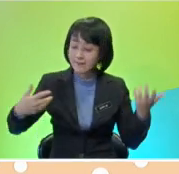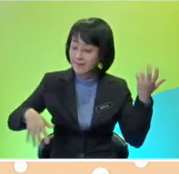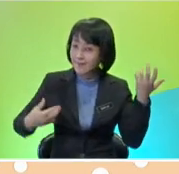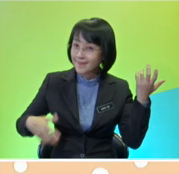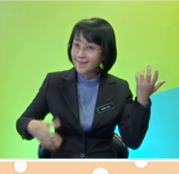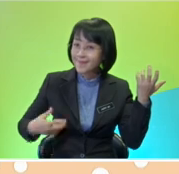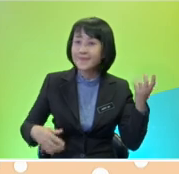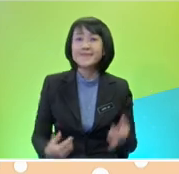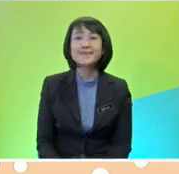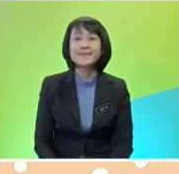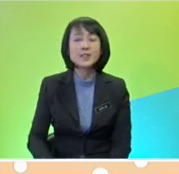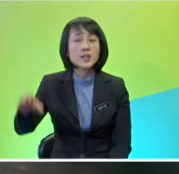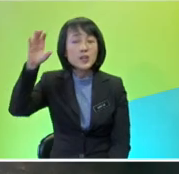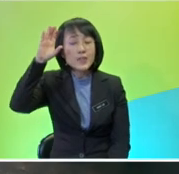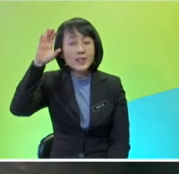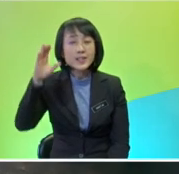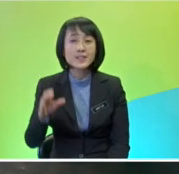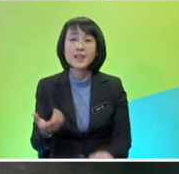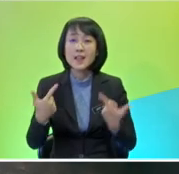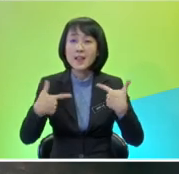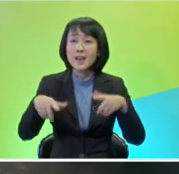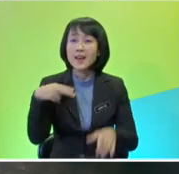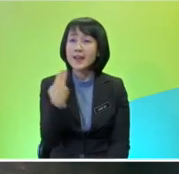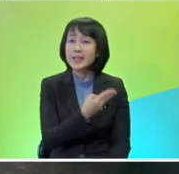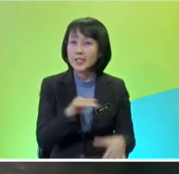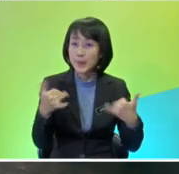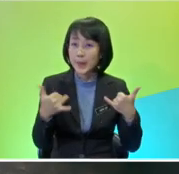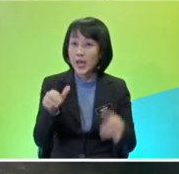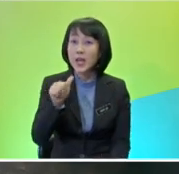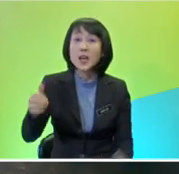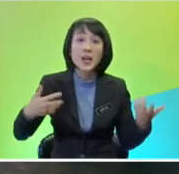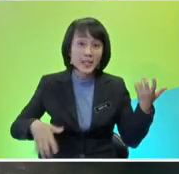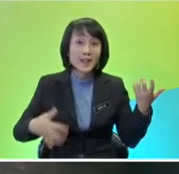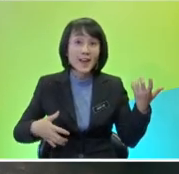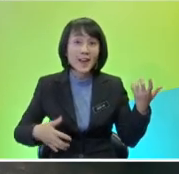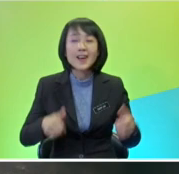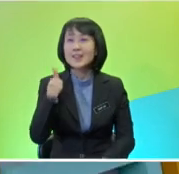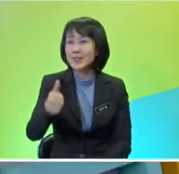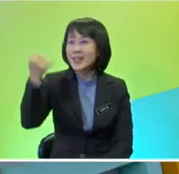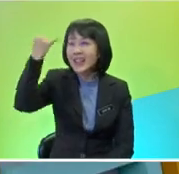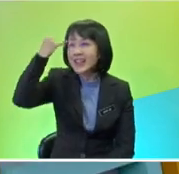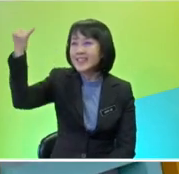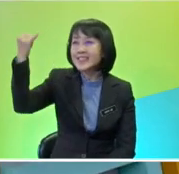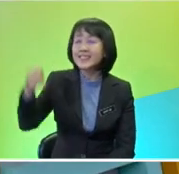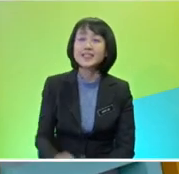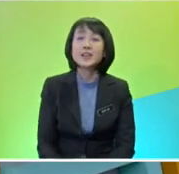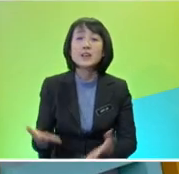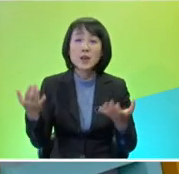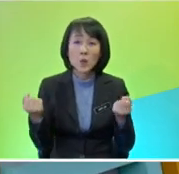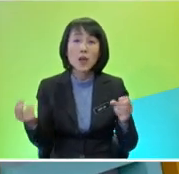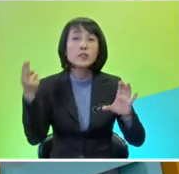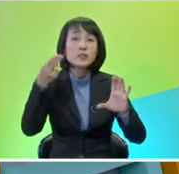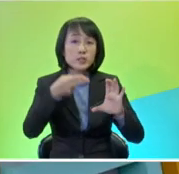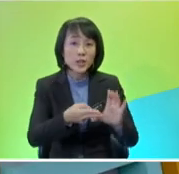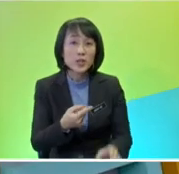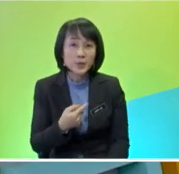I can say, Chris, let's play a guitar. Good idea. All right. If you want to join me to do